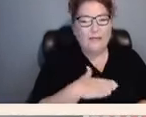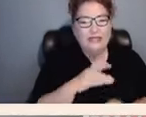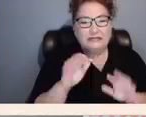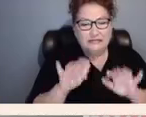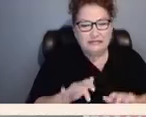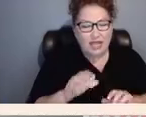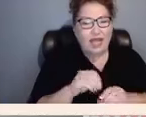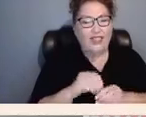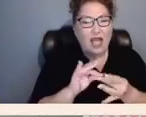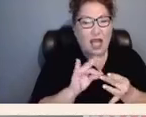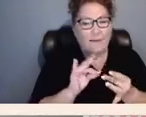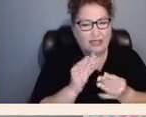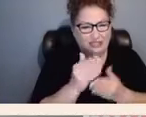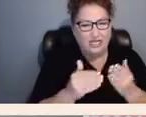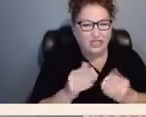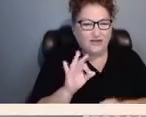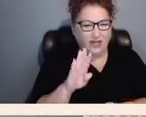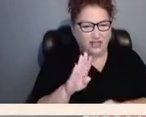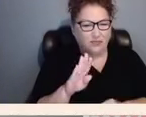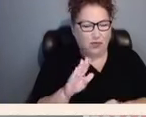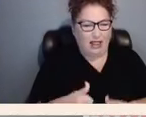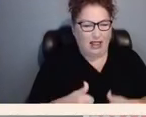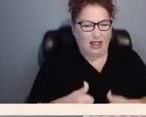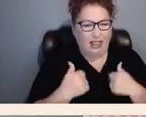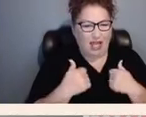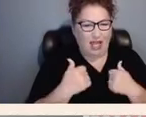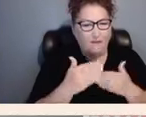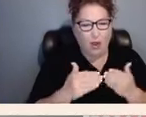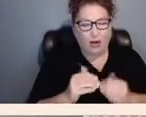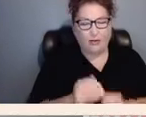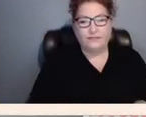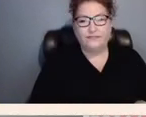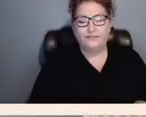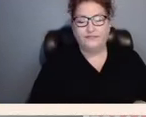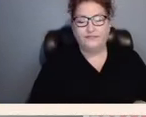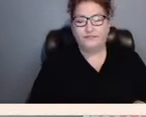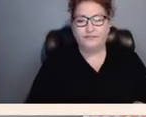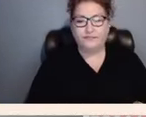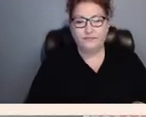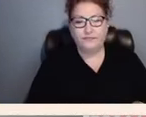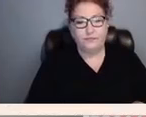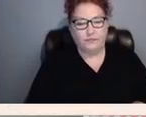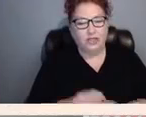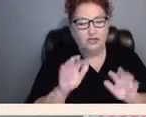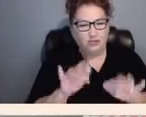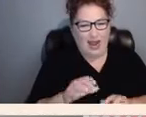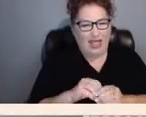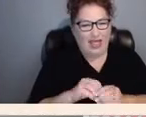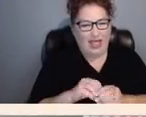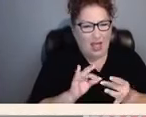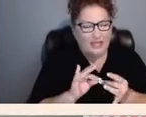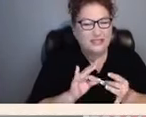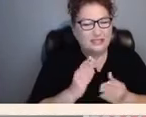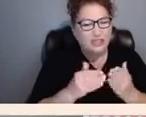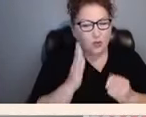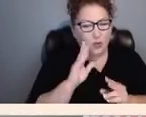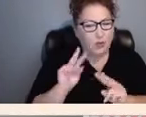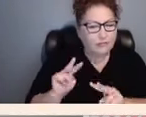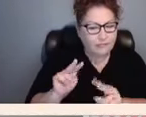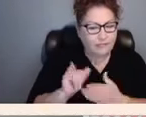in the Facebook Live part, how everybody is watching this. Write them in the comment section, and we'll be keeping an eye on that, and we will ask